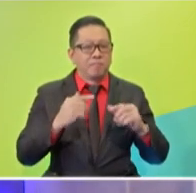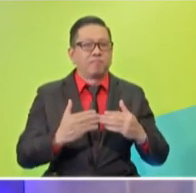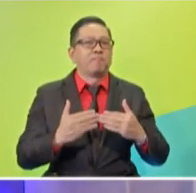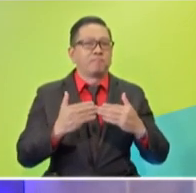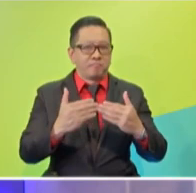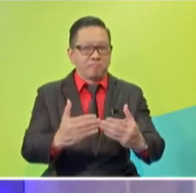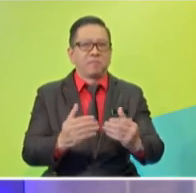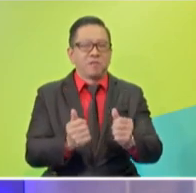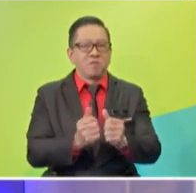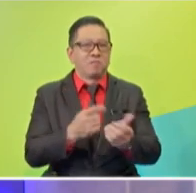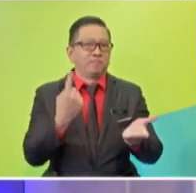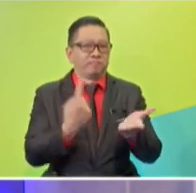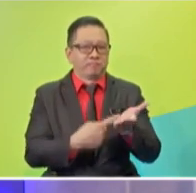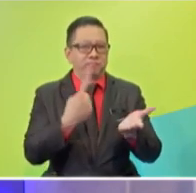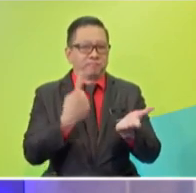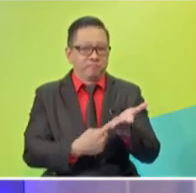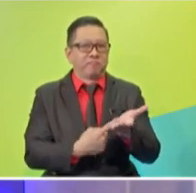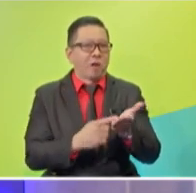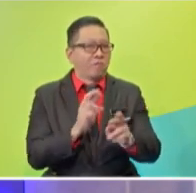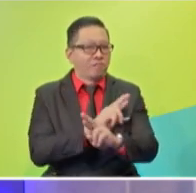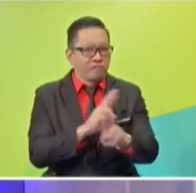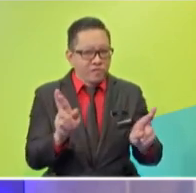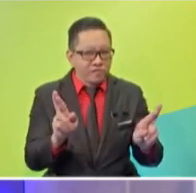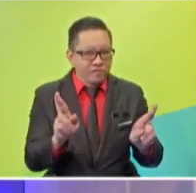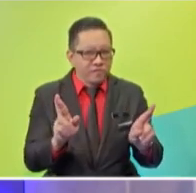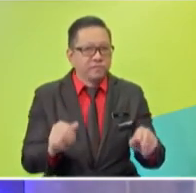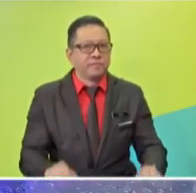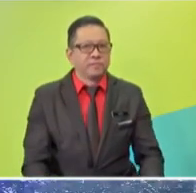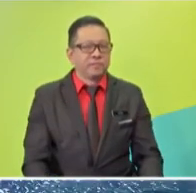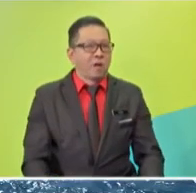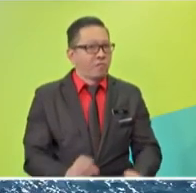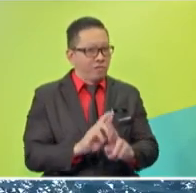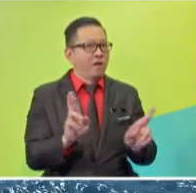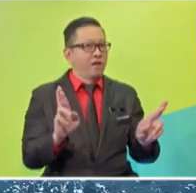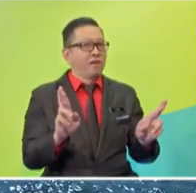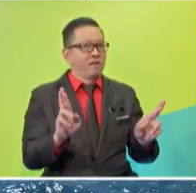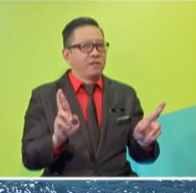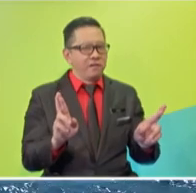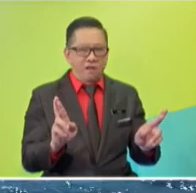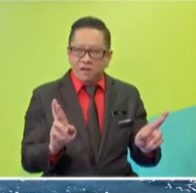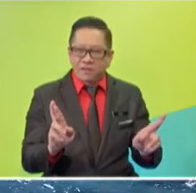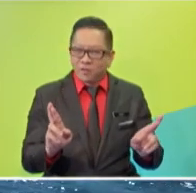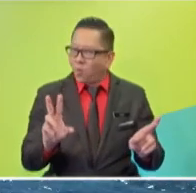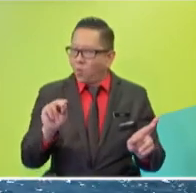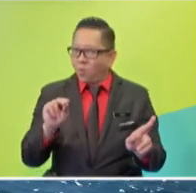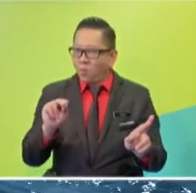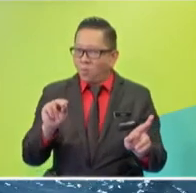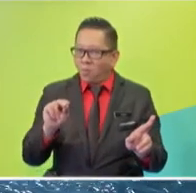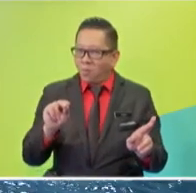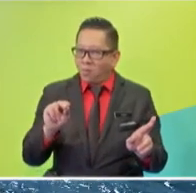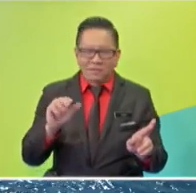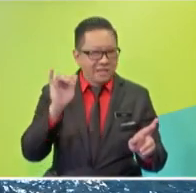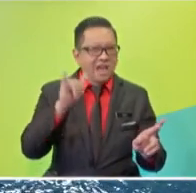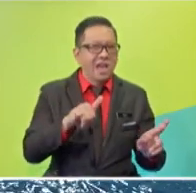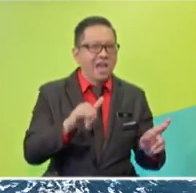our discussion. So, are you ready, boys and girls? Are you ready? Ready? Yes or no?